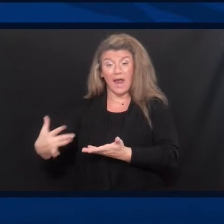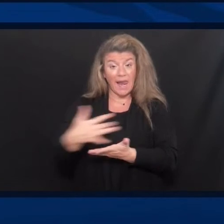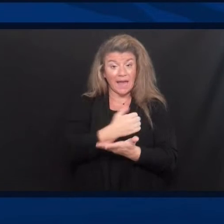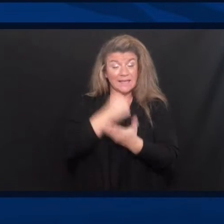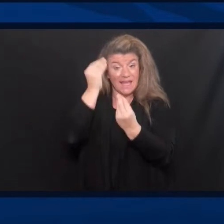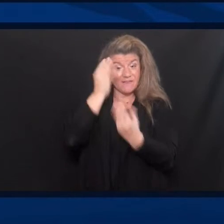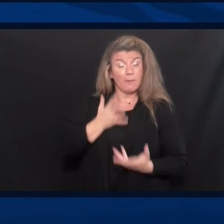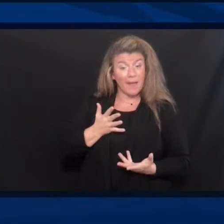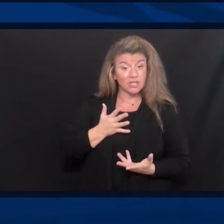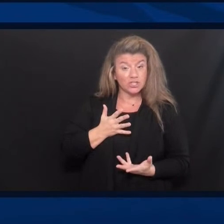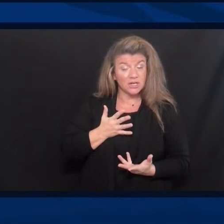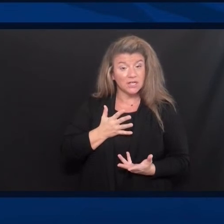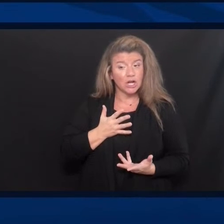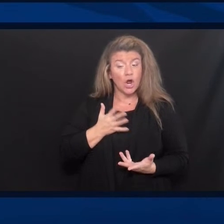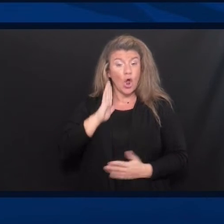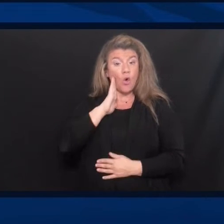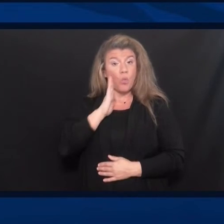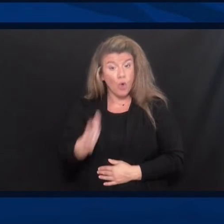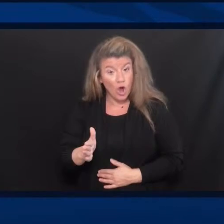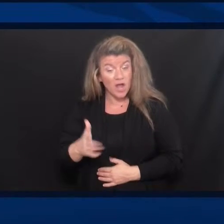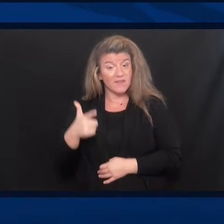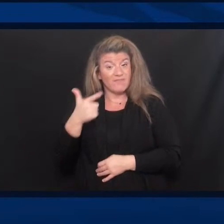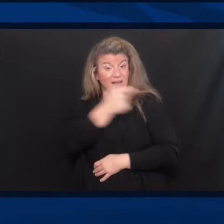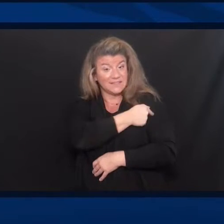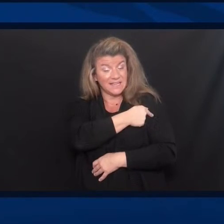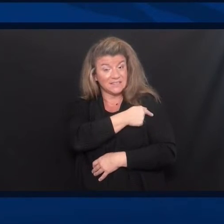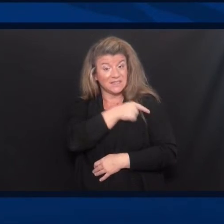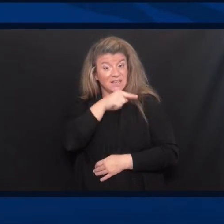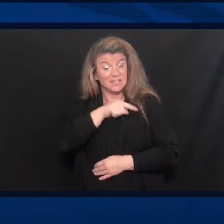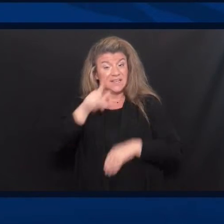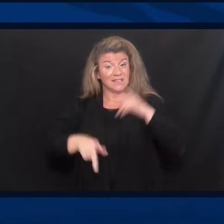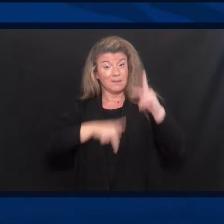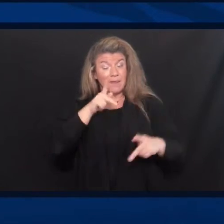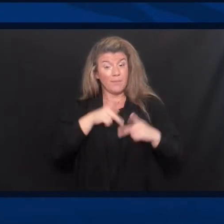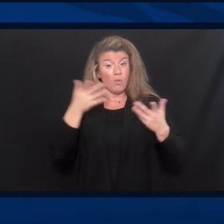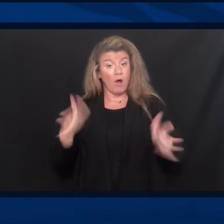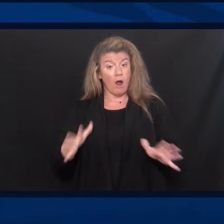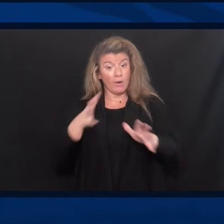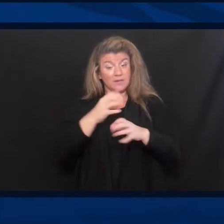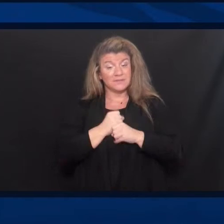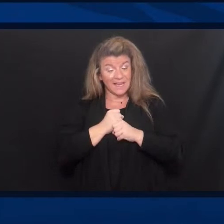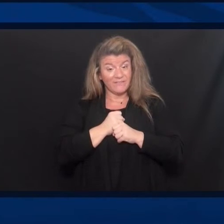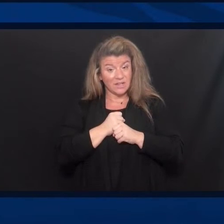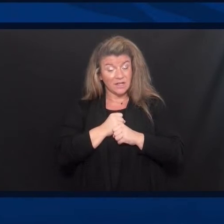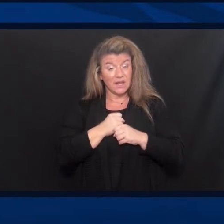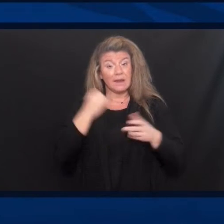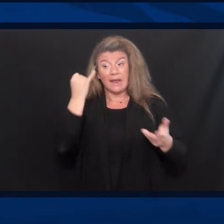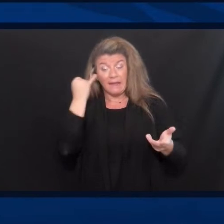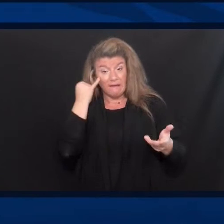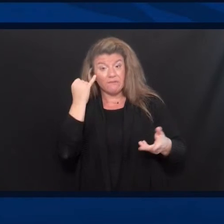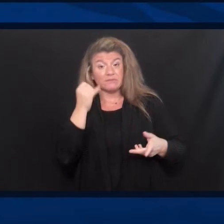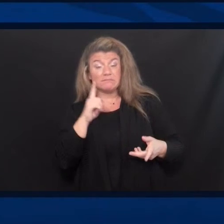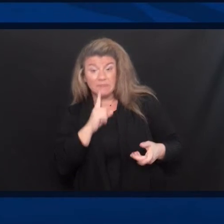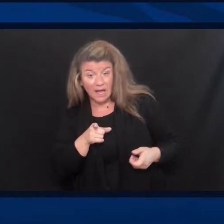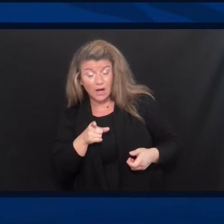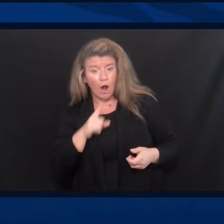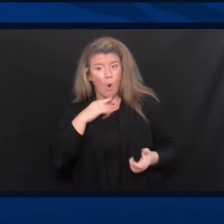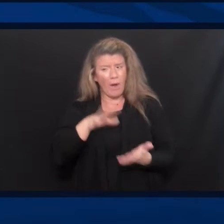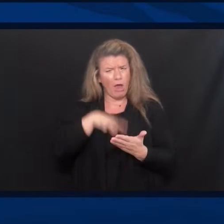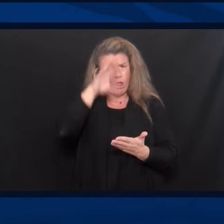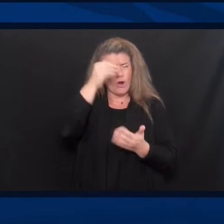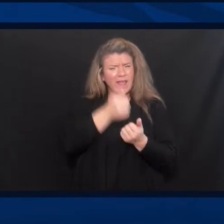data on what vaccines that these people had received? And if so, are we learning anything about